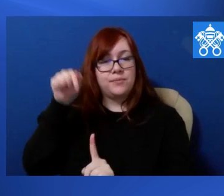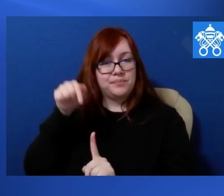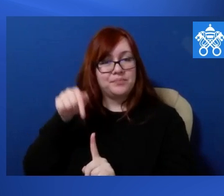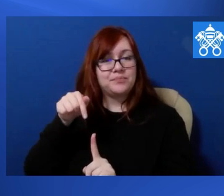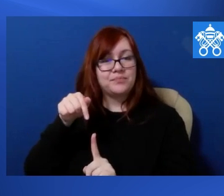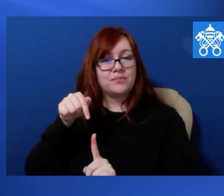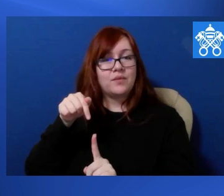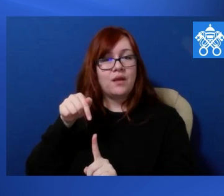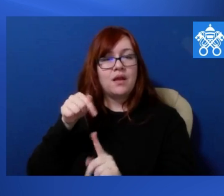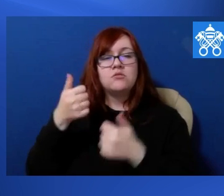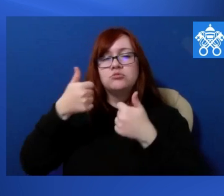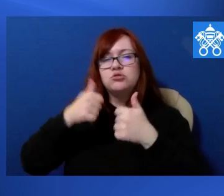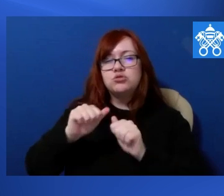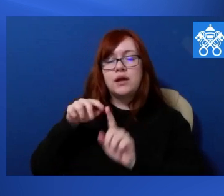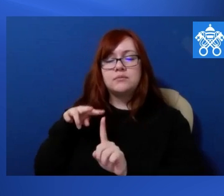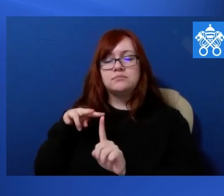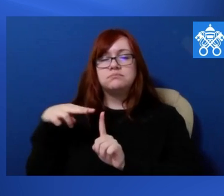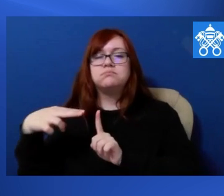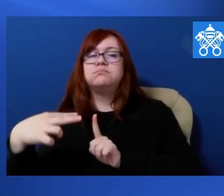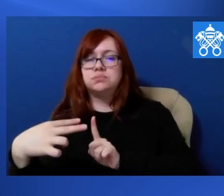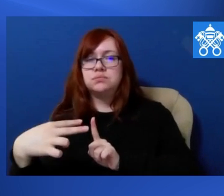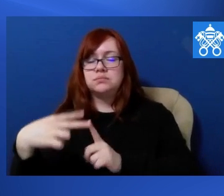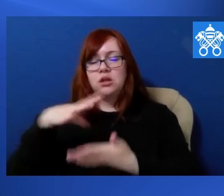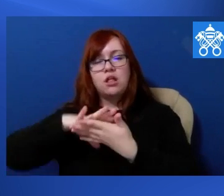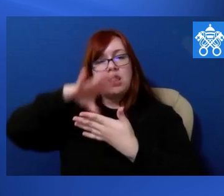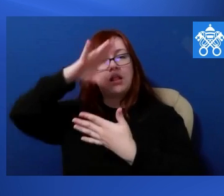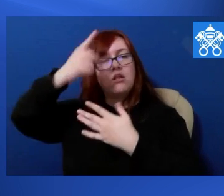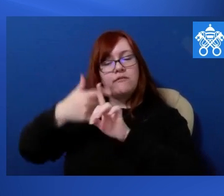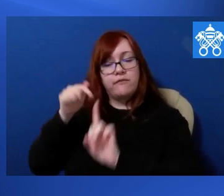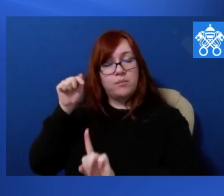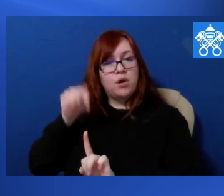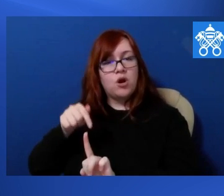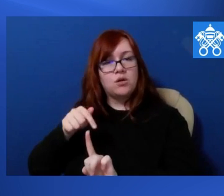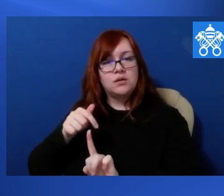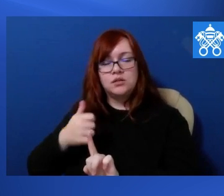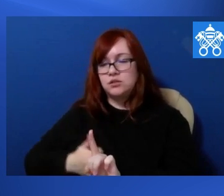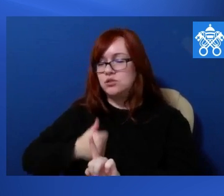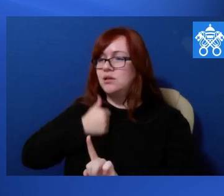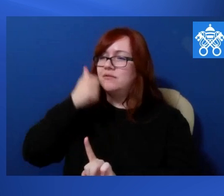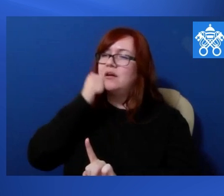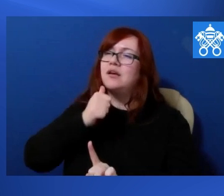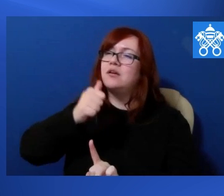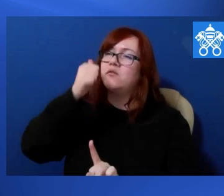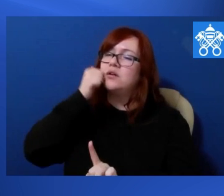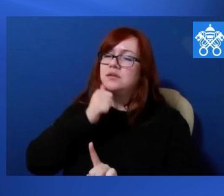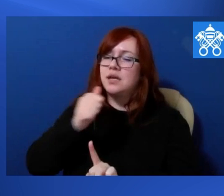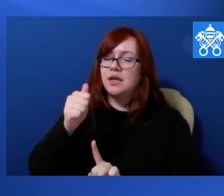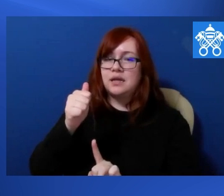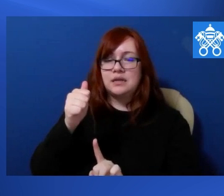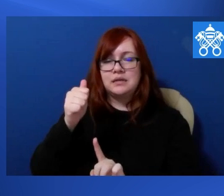Let's put ourselves in her school. Let's learn from her to live each day, each moment,